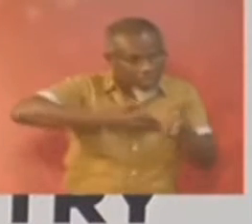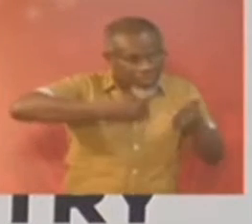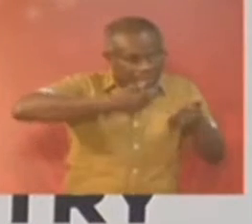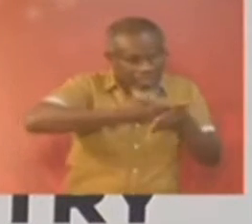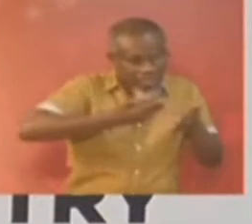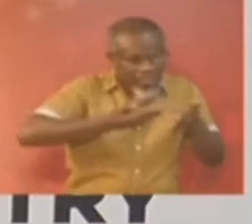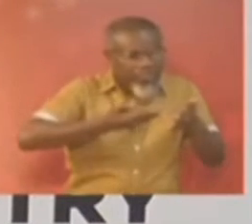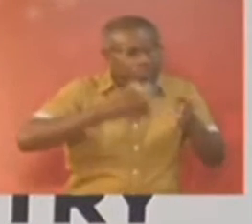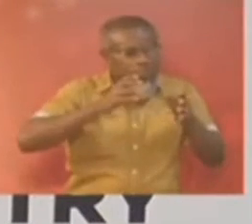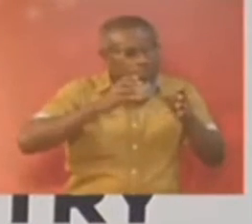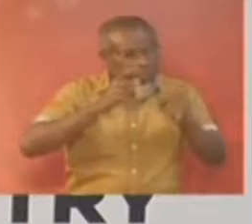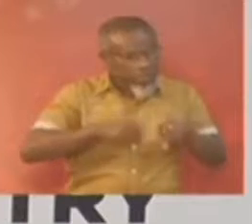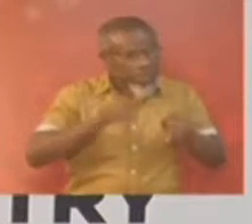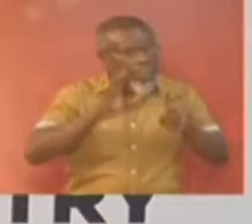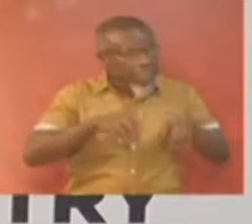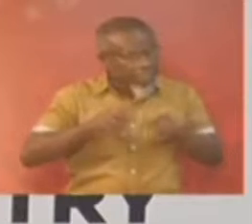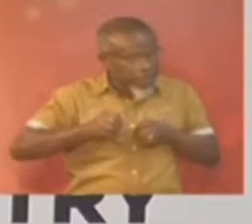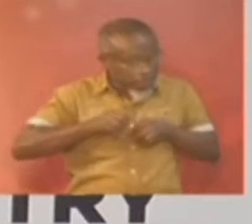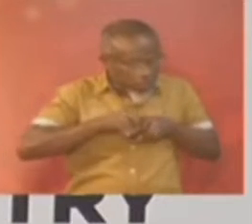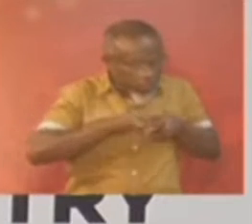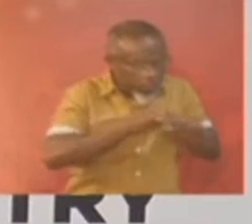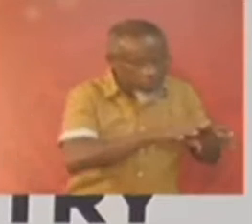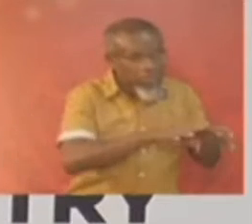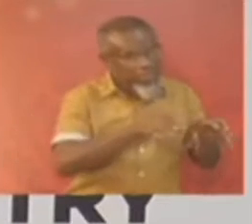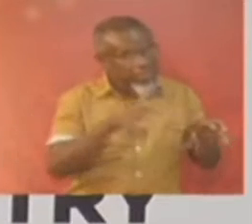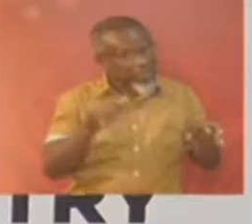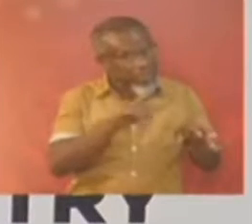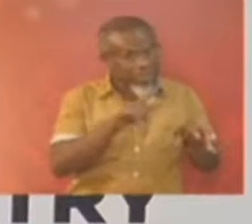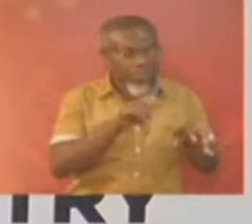to look for other diseases coming up, yellow